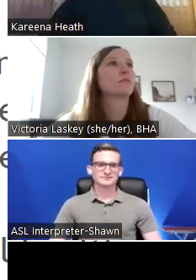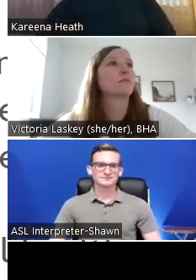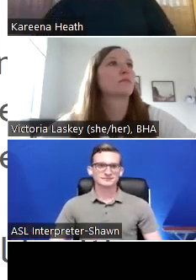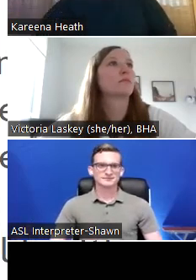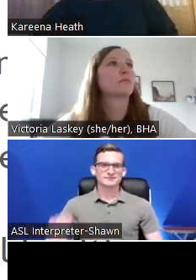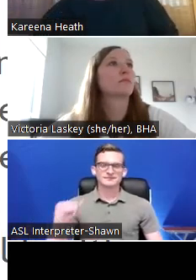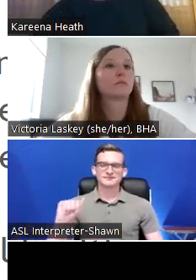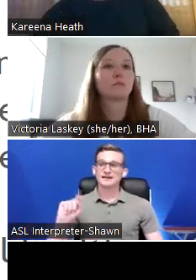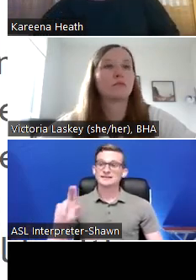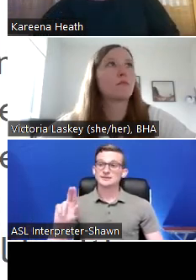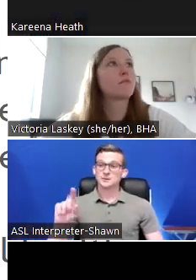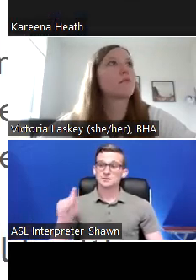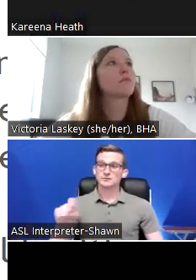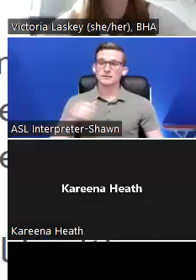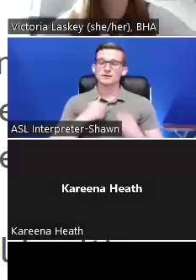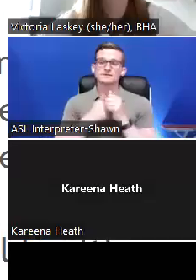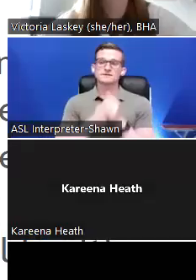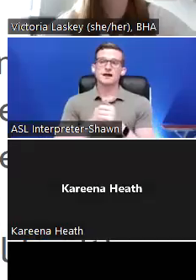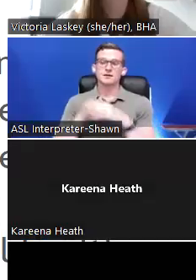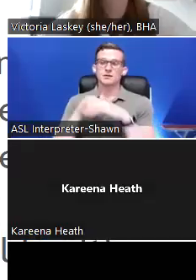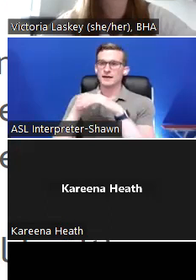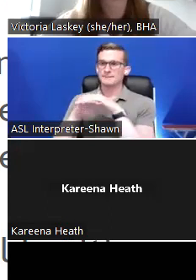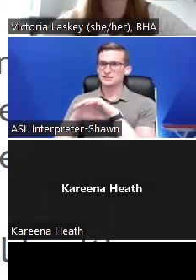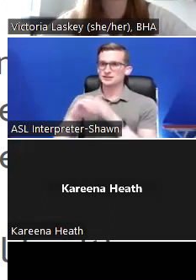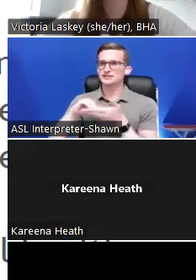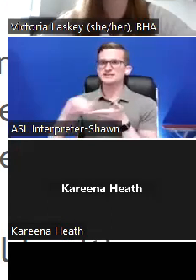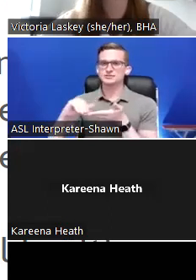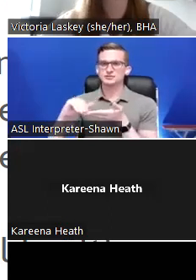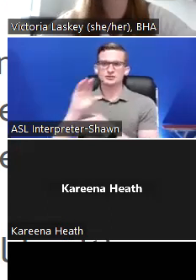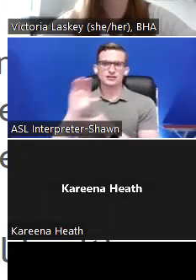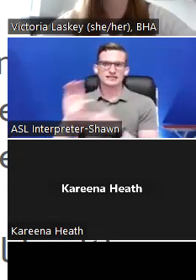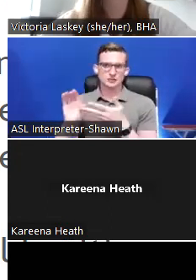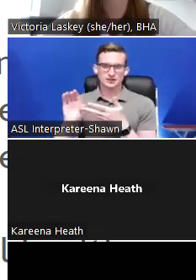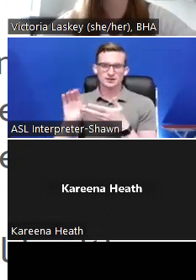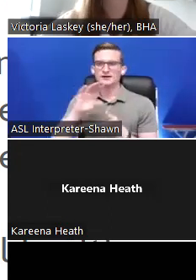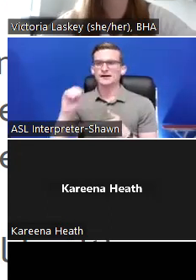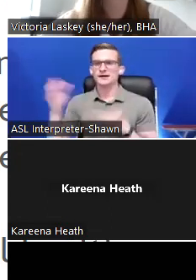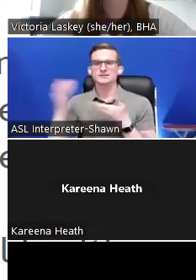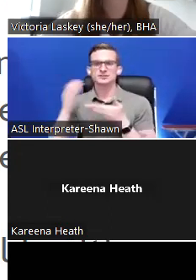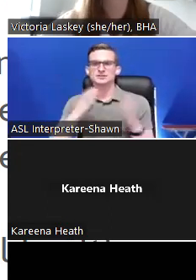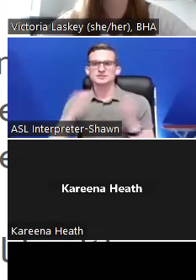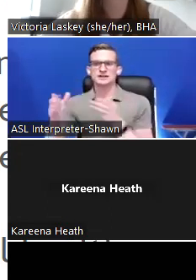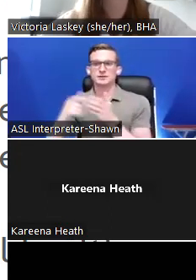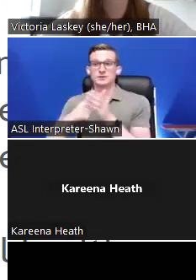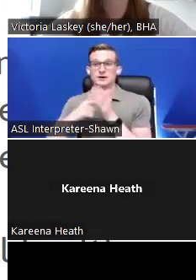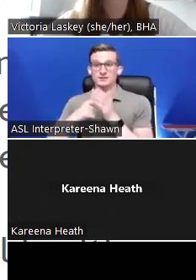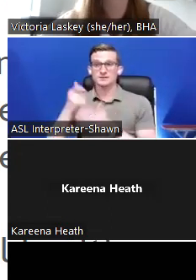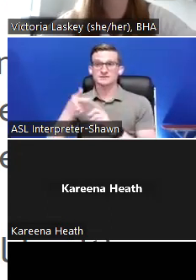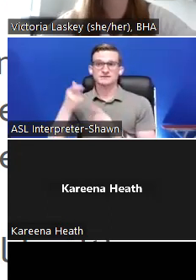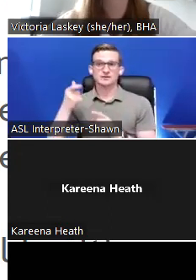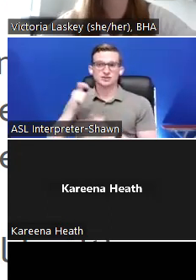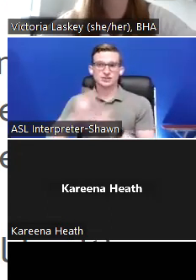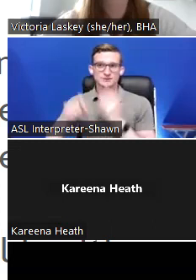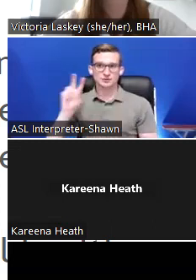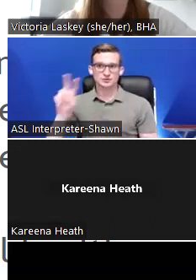ATUs must follow admission and discharge criteria and service planning requirements in Chapter 2, as well as